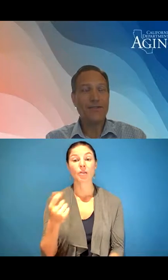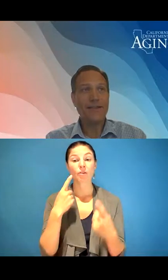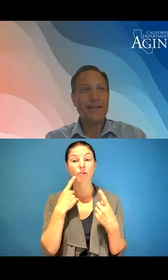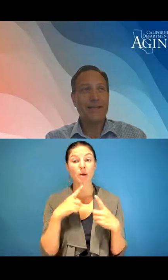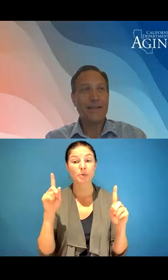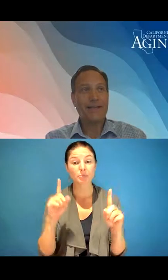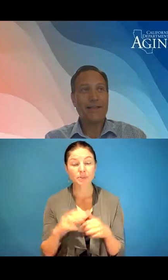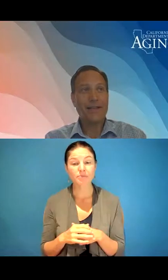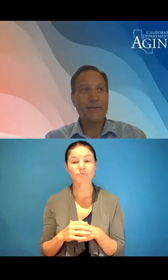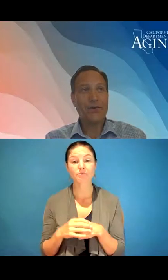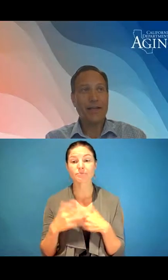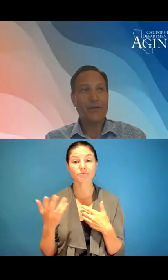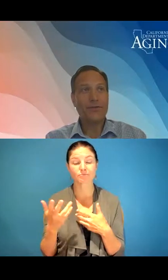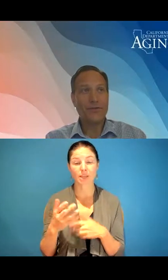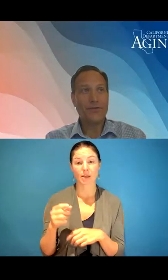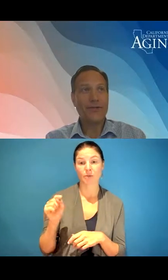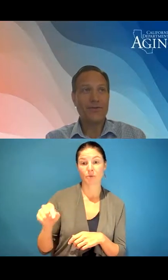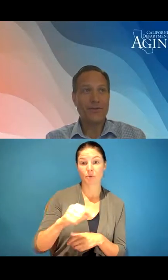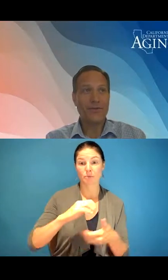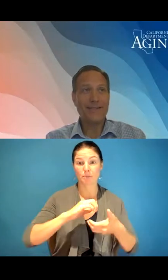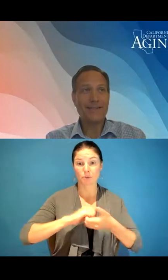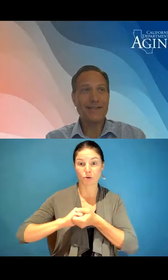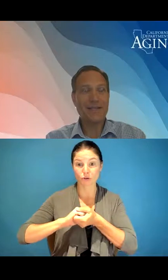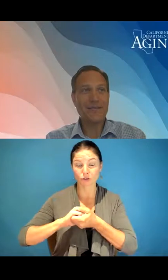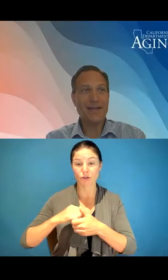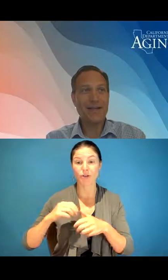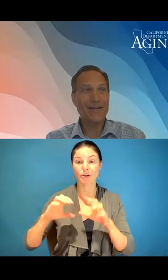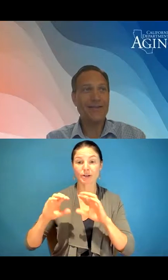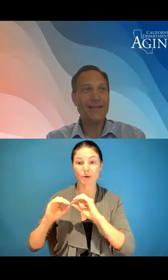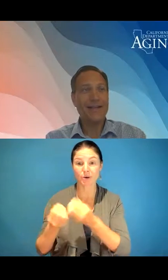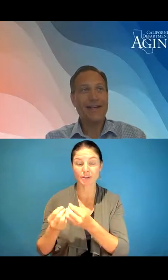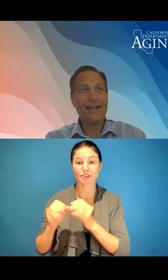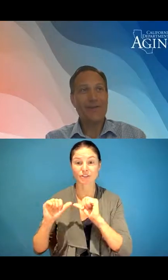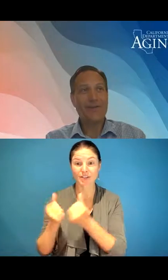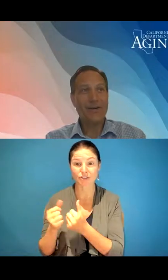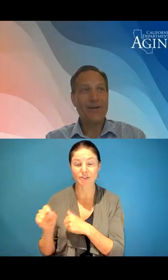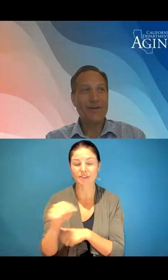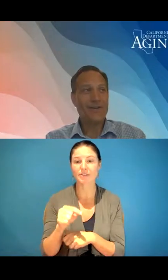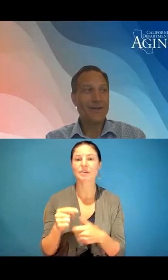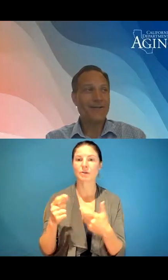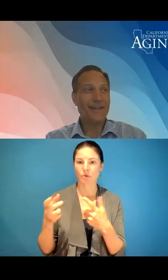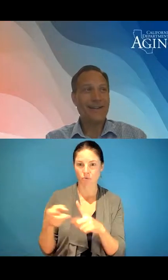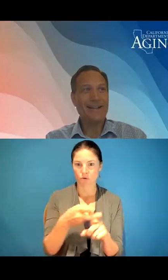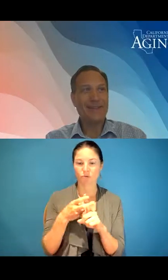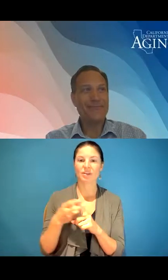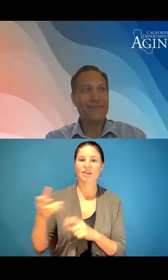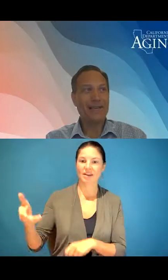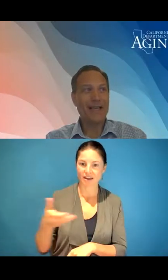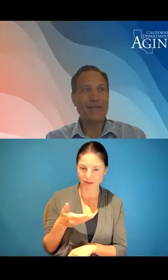on aging, is that they were able to recruit and successfully hire a very, very